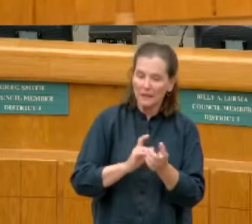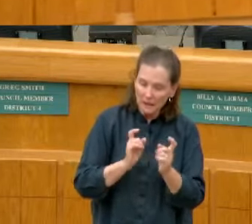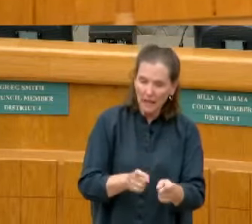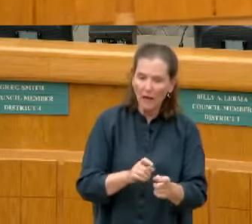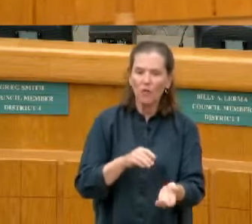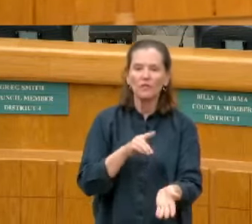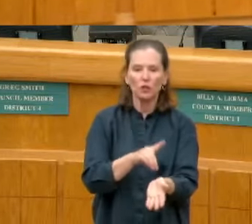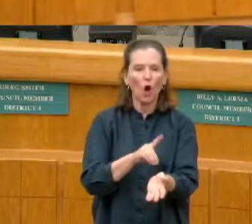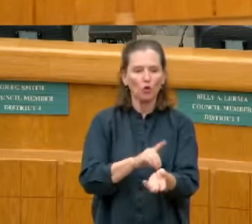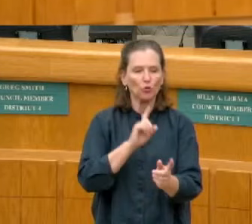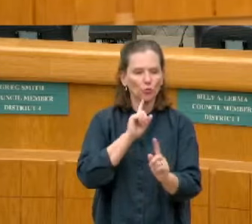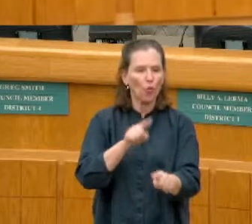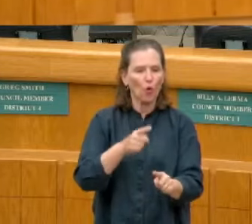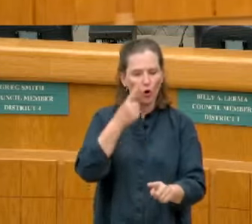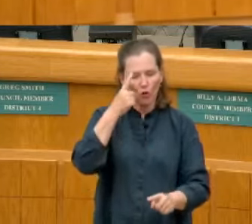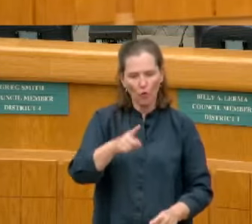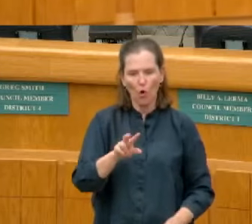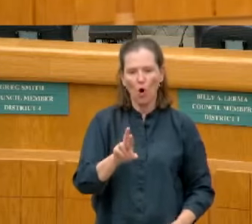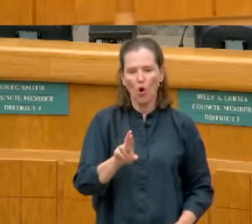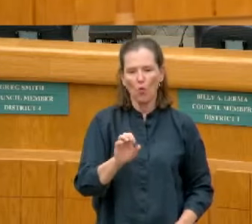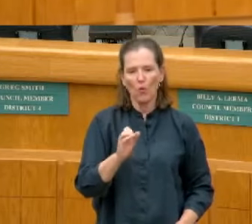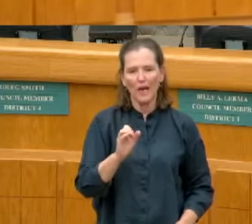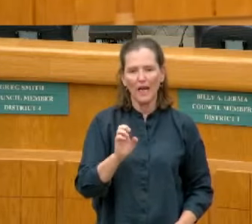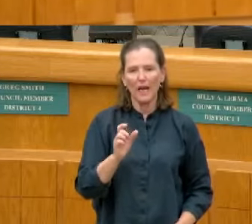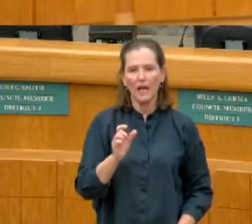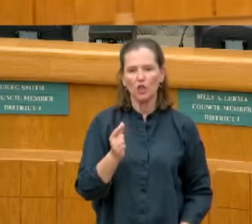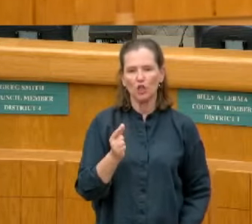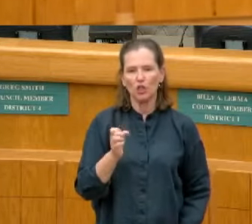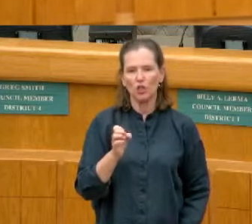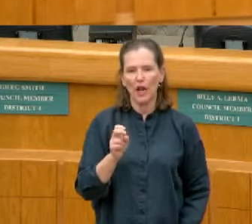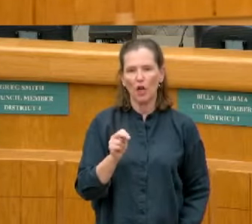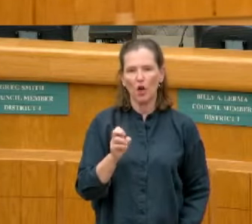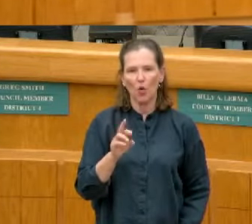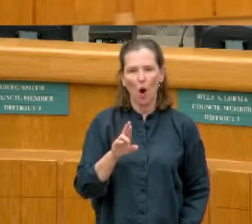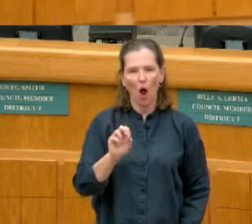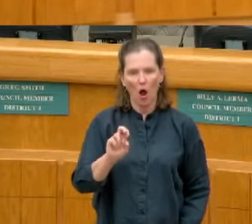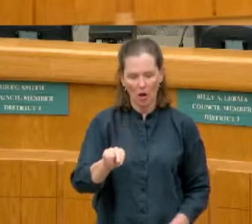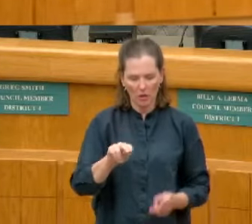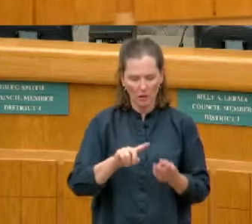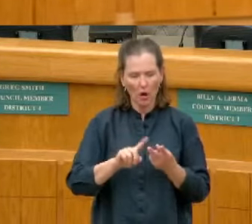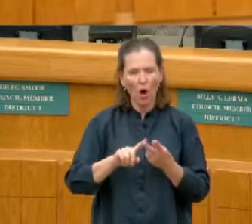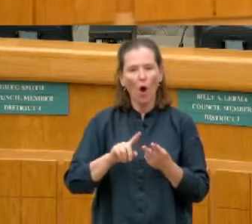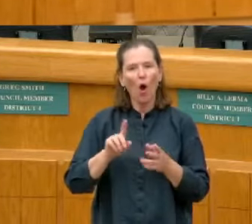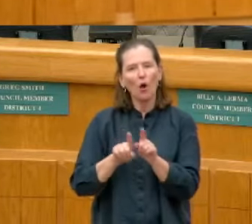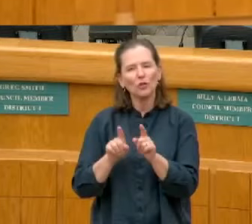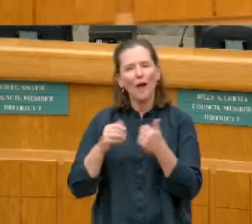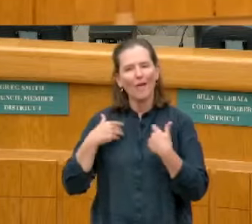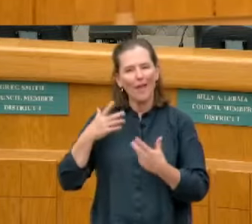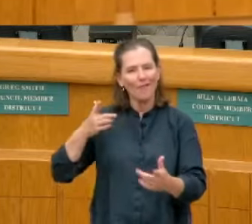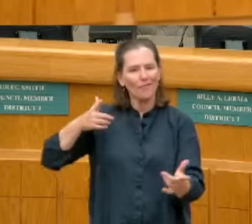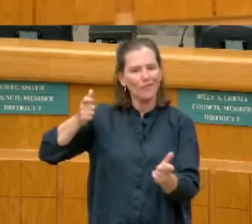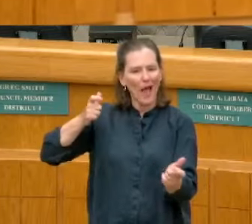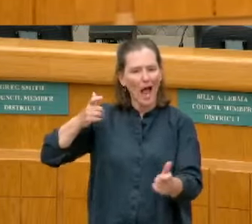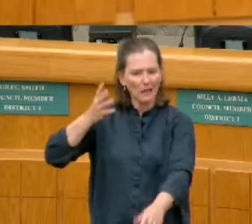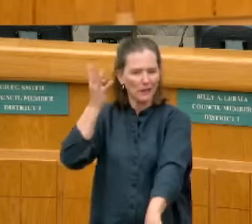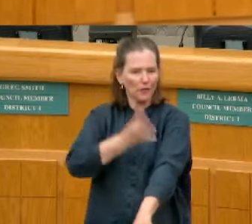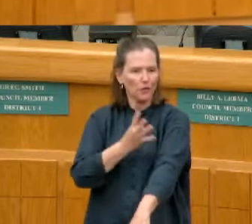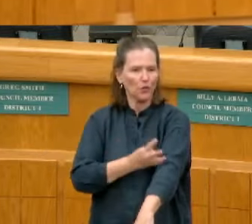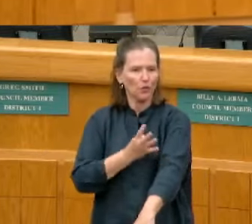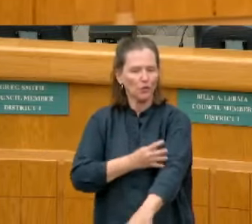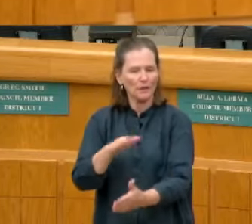We also have the Rapid Infusion Center at the Richard Borchard Fairgrounds run by the state of Texas. And now we have a new asset that